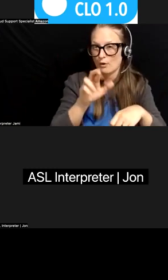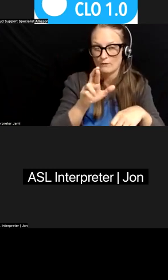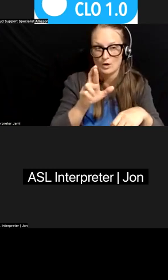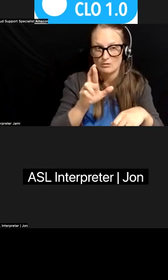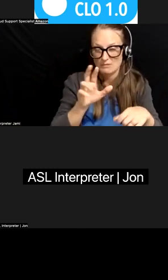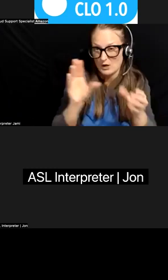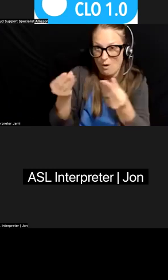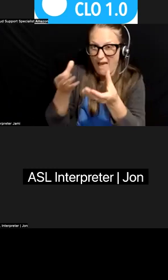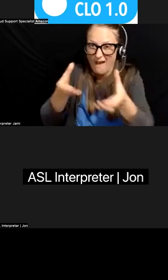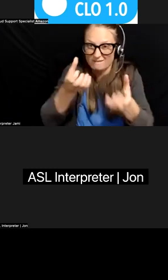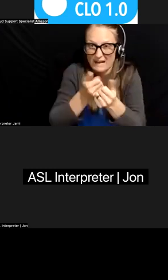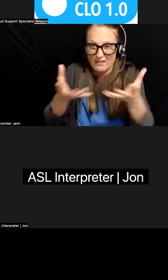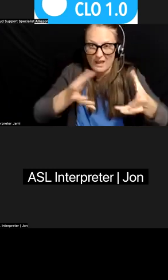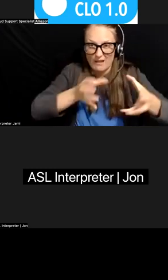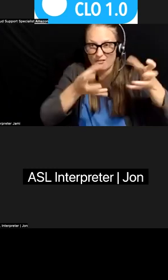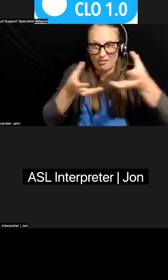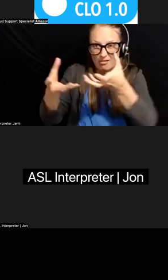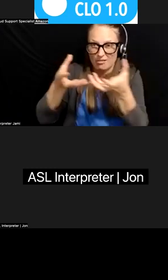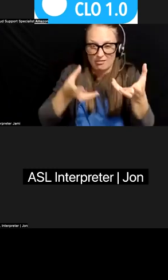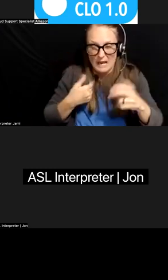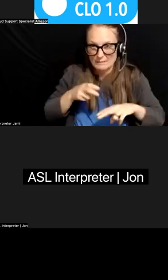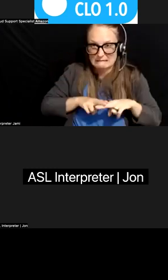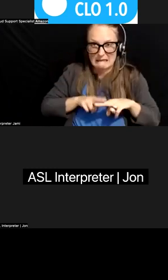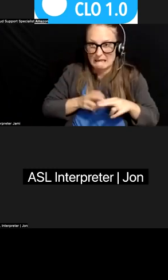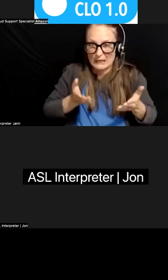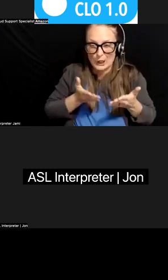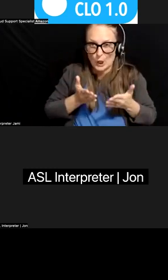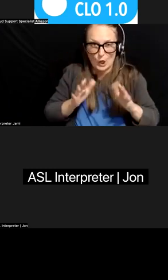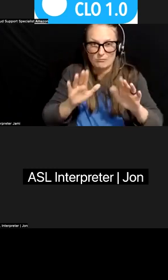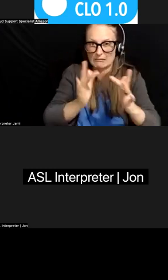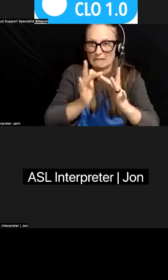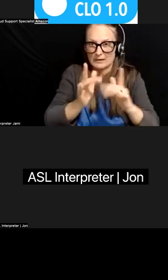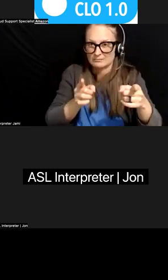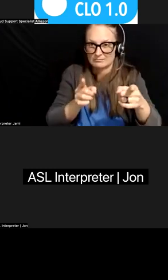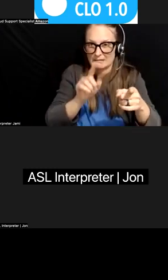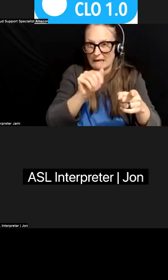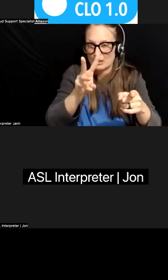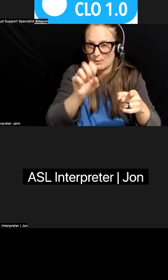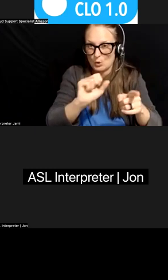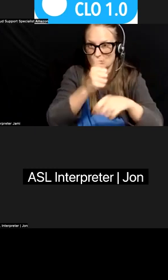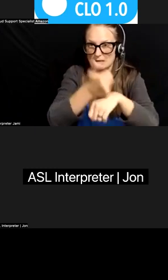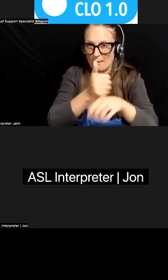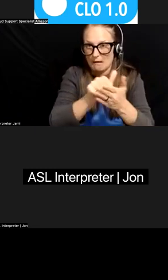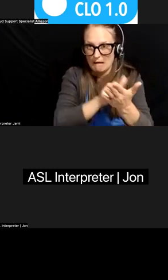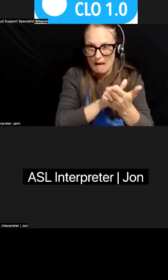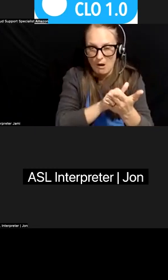see. I'm sitting here. There's no hardware I'm using. I'm going into AWS, set up an account, and